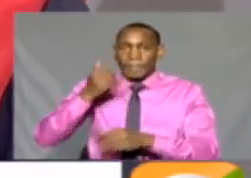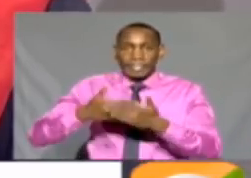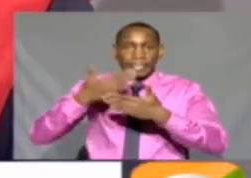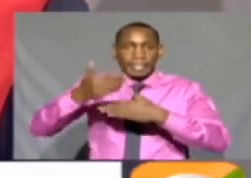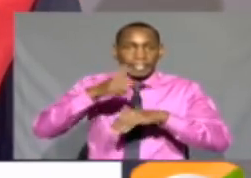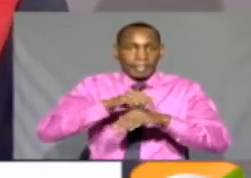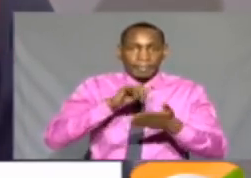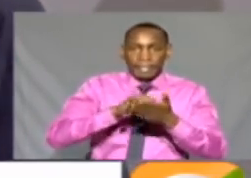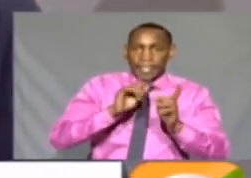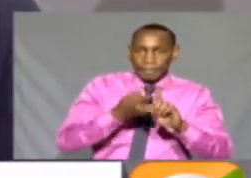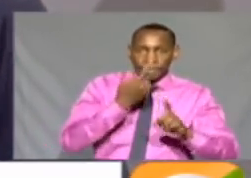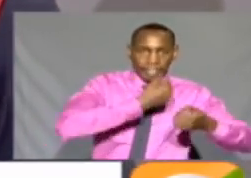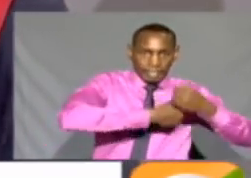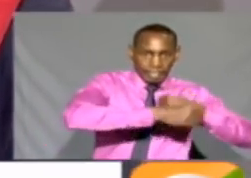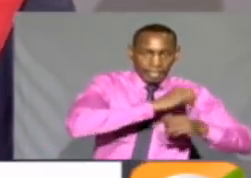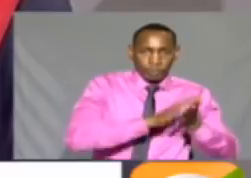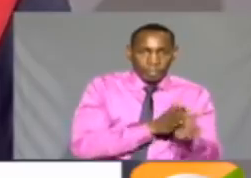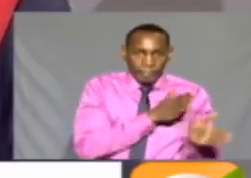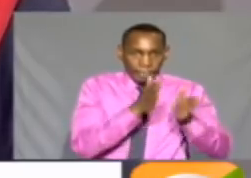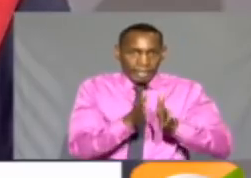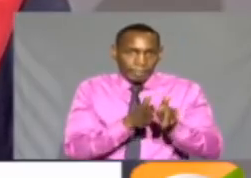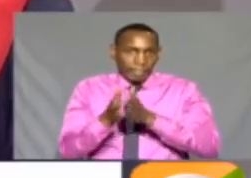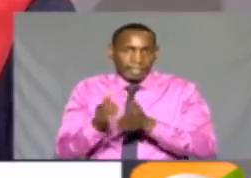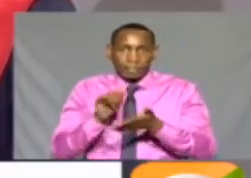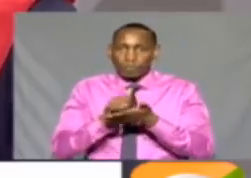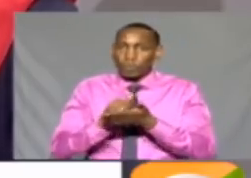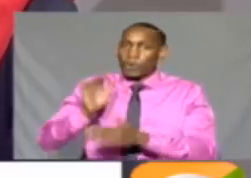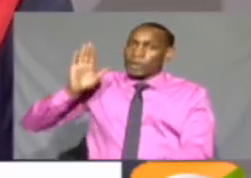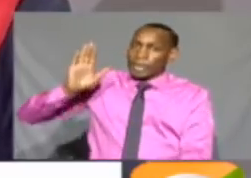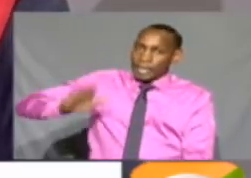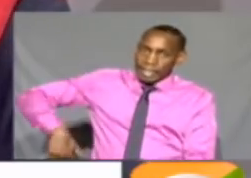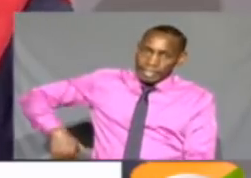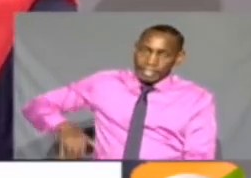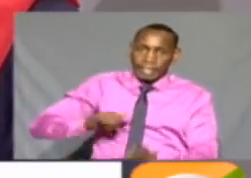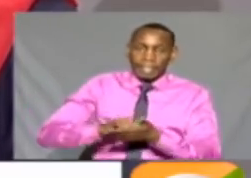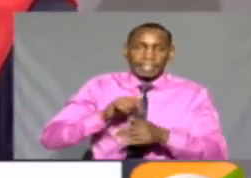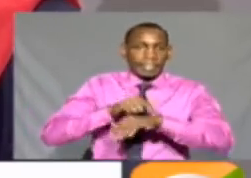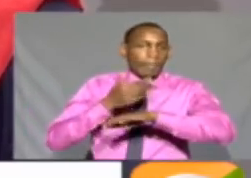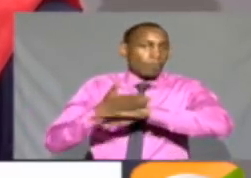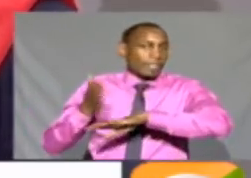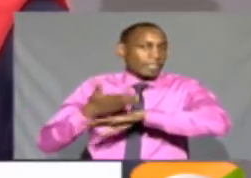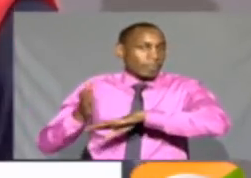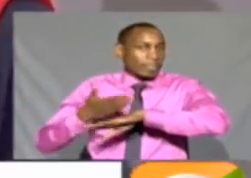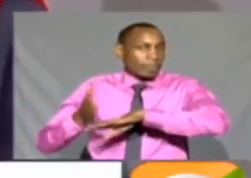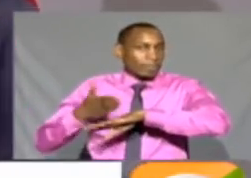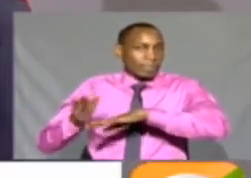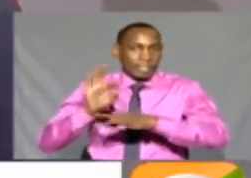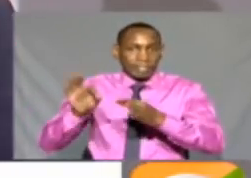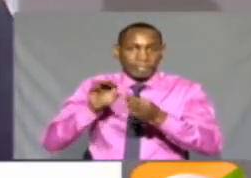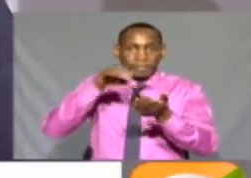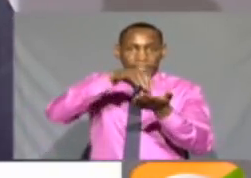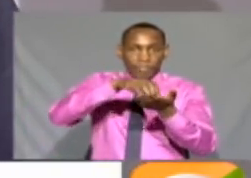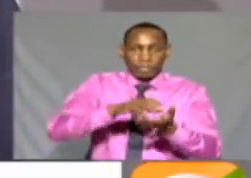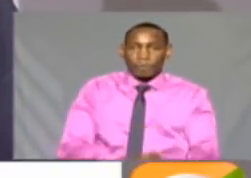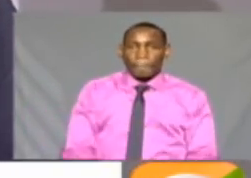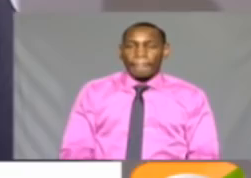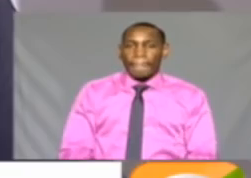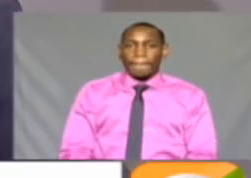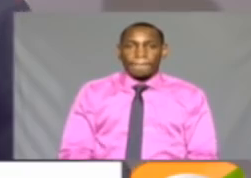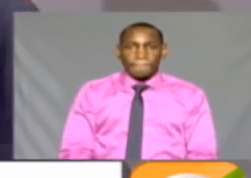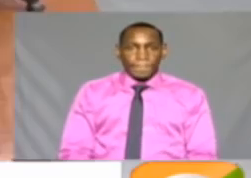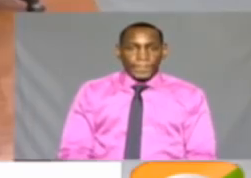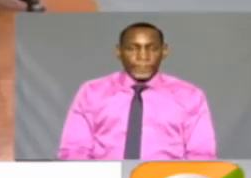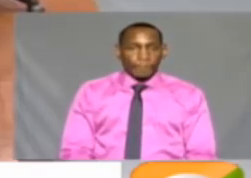that that initial stage of the preparatory stage was delayed. That's where time could have been lost in this particular instance. And Francis, this